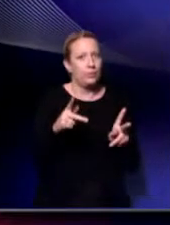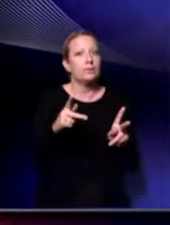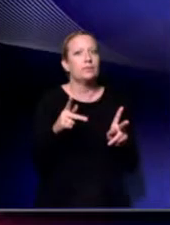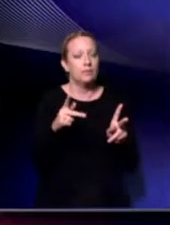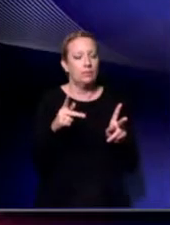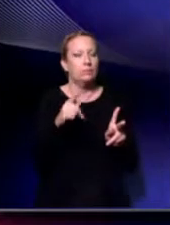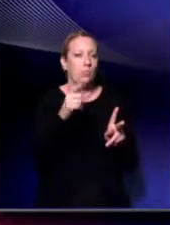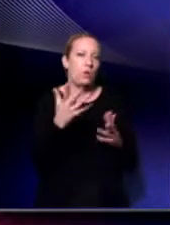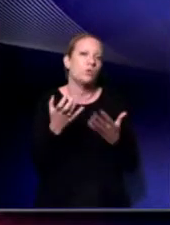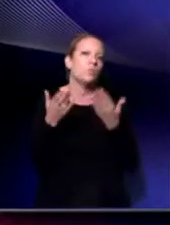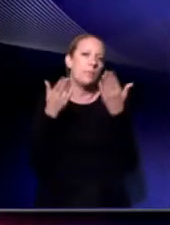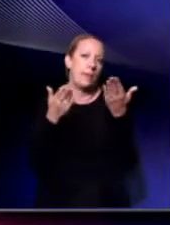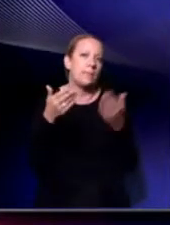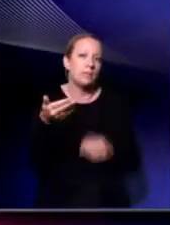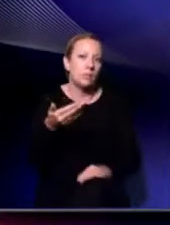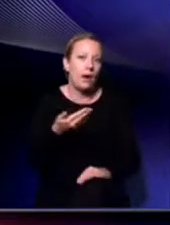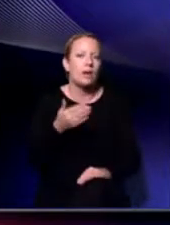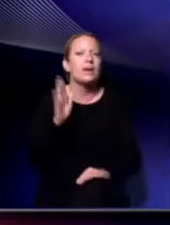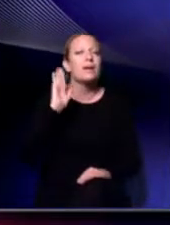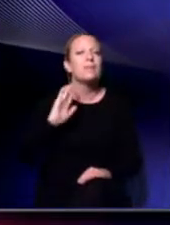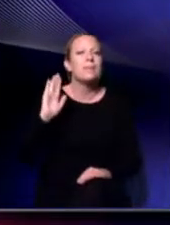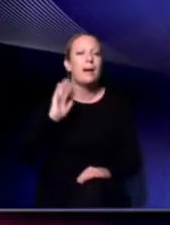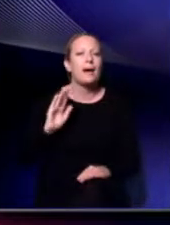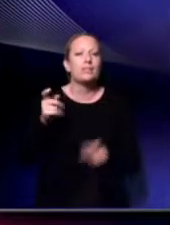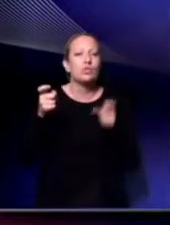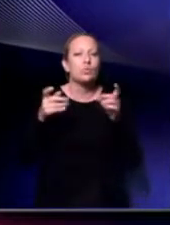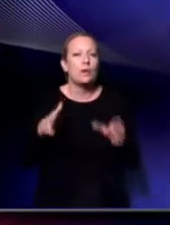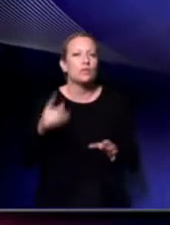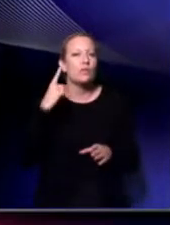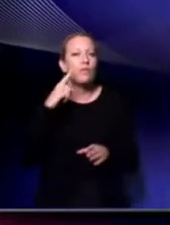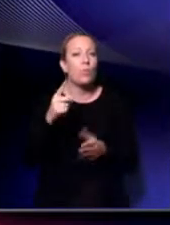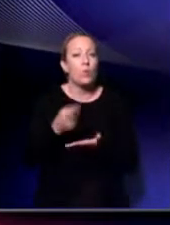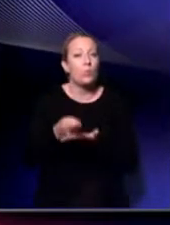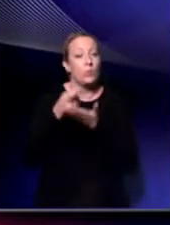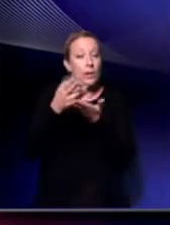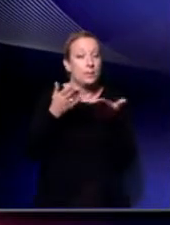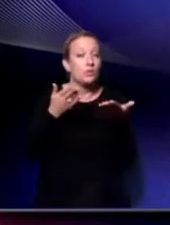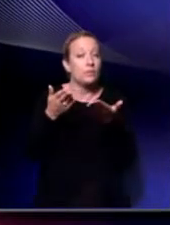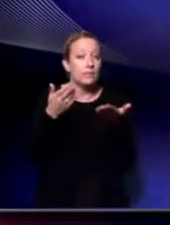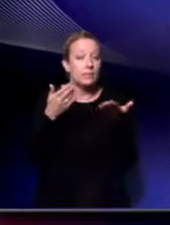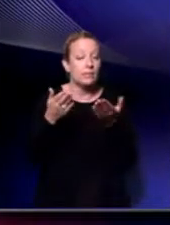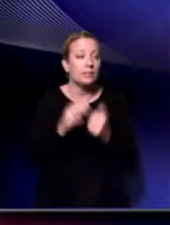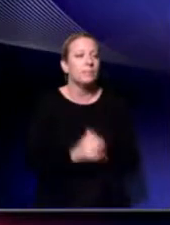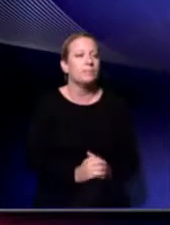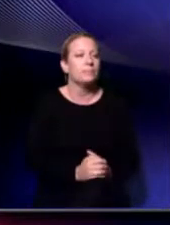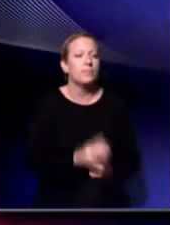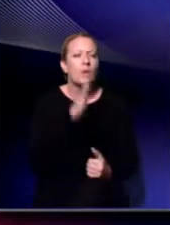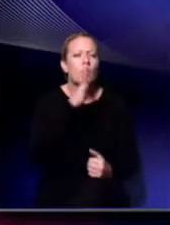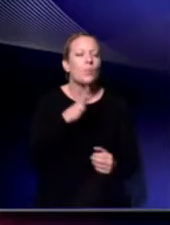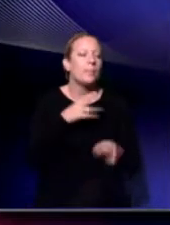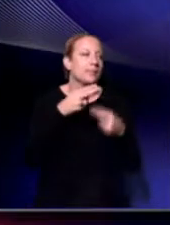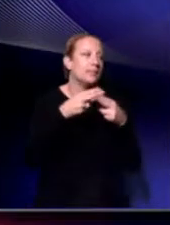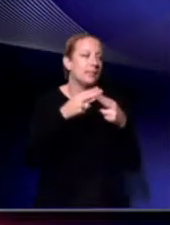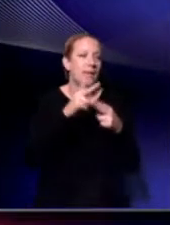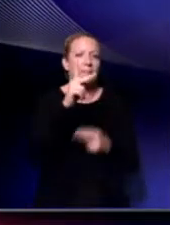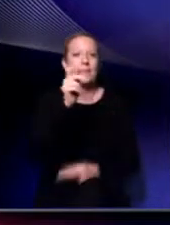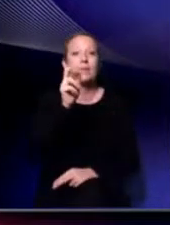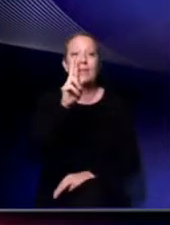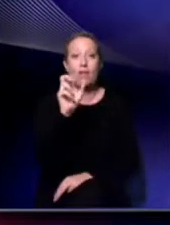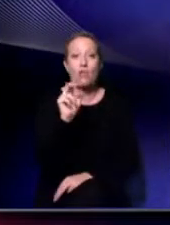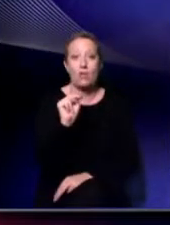deputy director of rehabilitation services. Sue Kay thought that this, I think her name's Karen, that Karen either